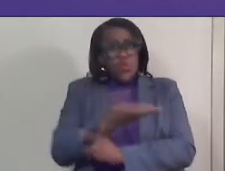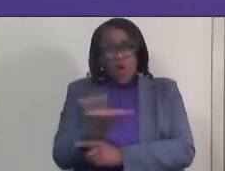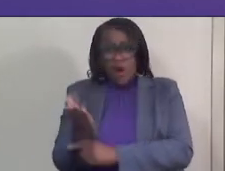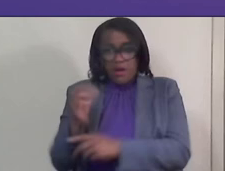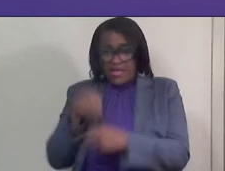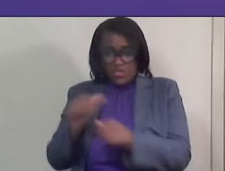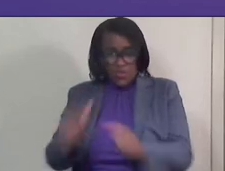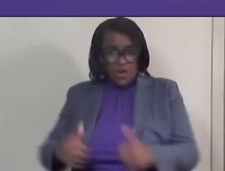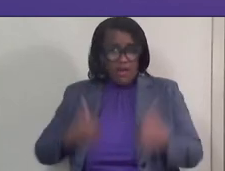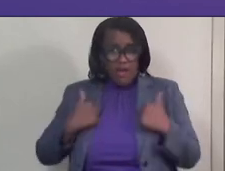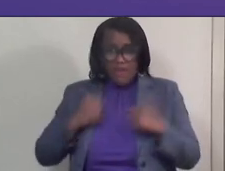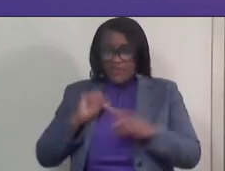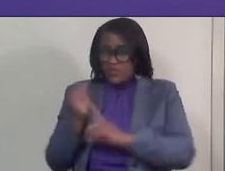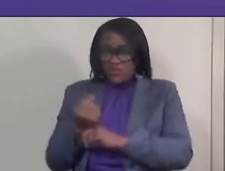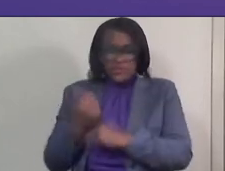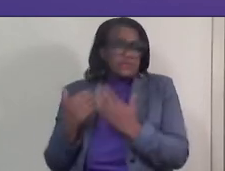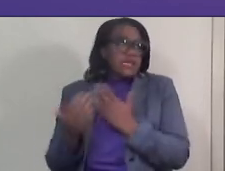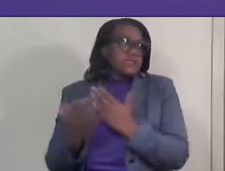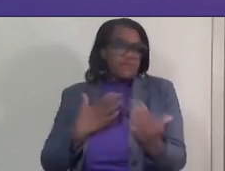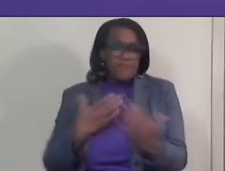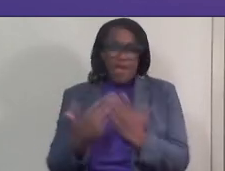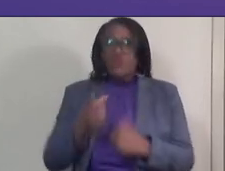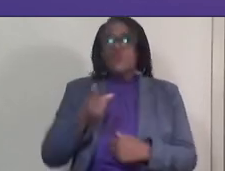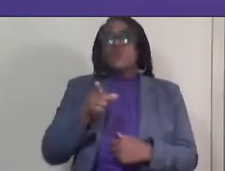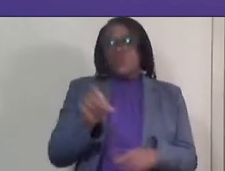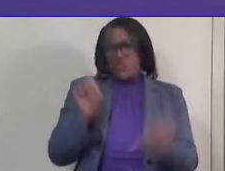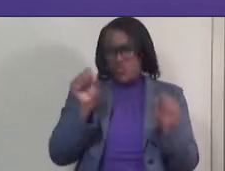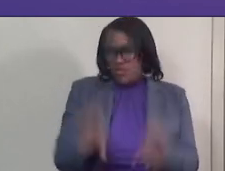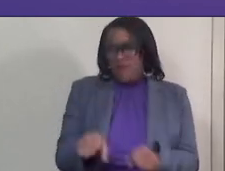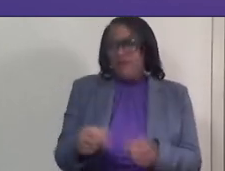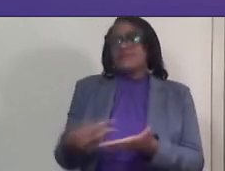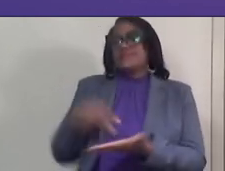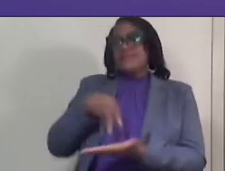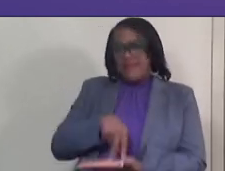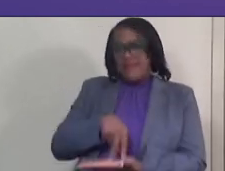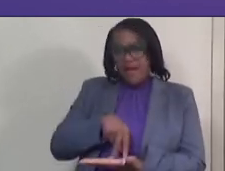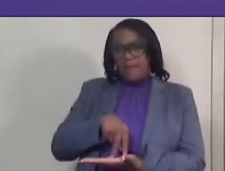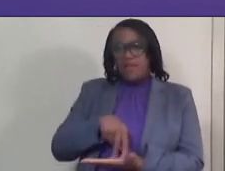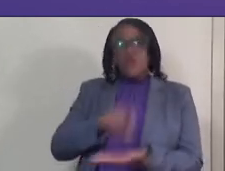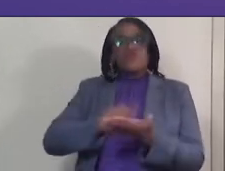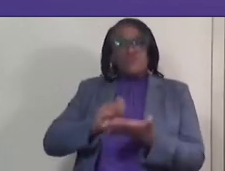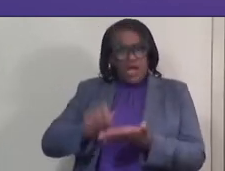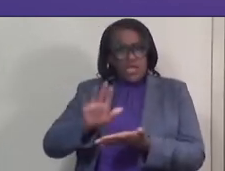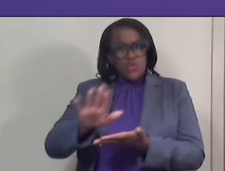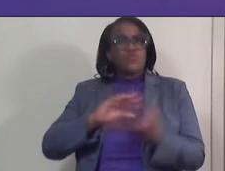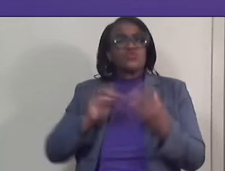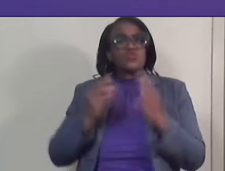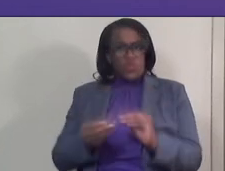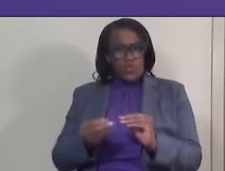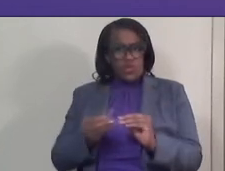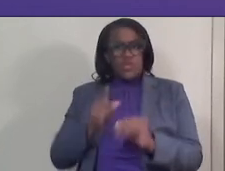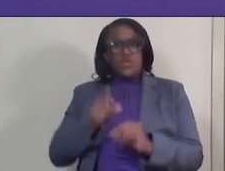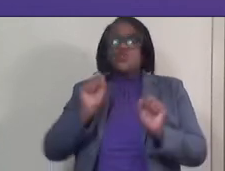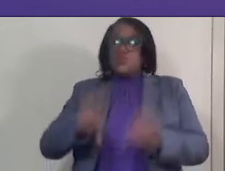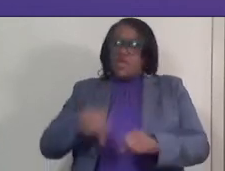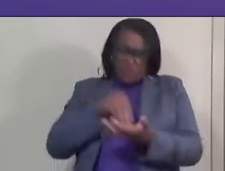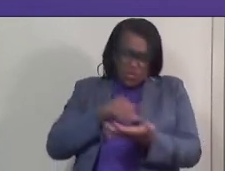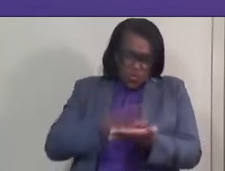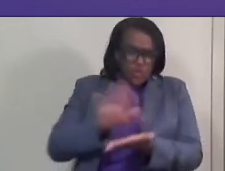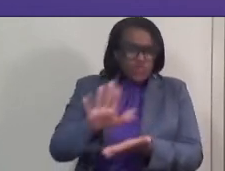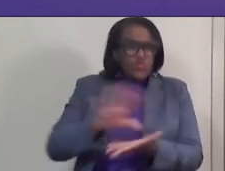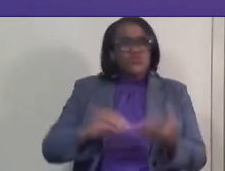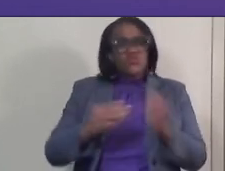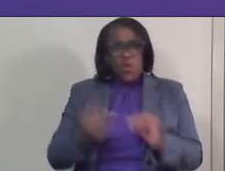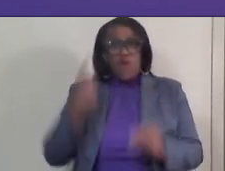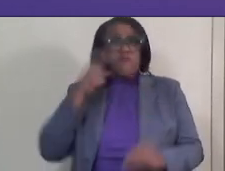circumstance, that you can stand up and you can write your story. You can record your story both for you and for